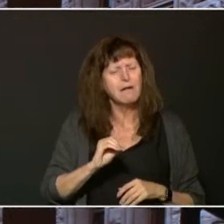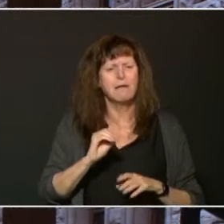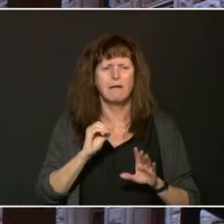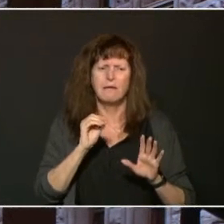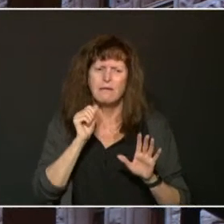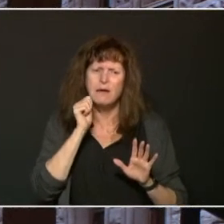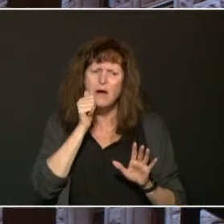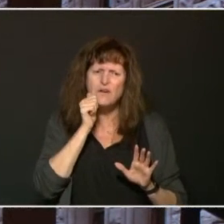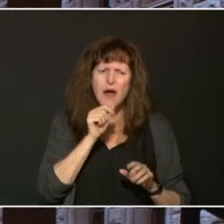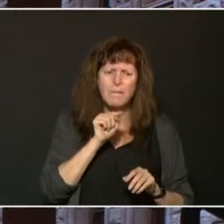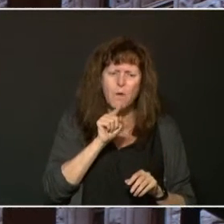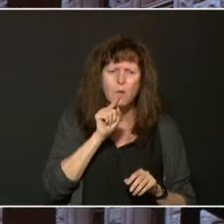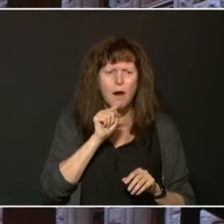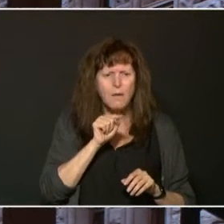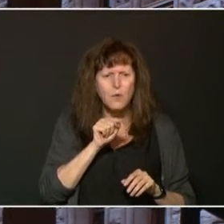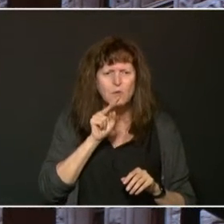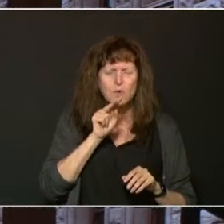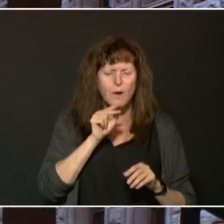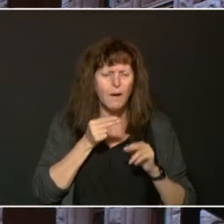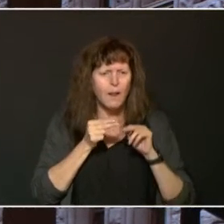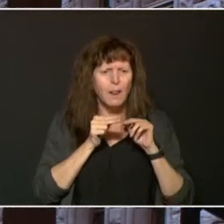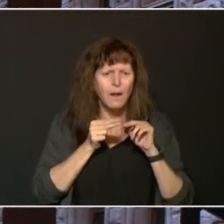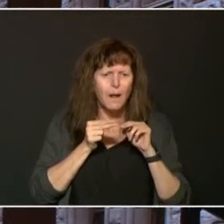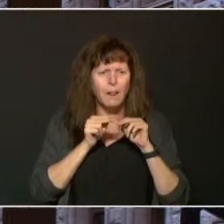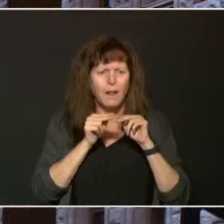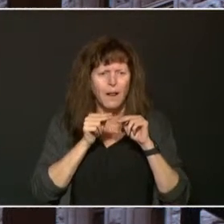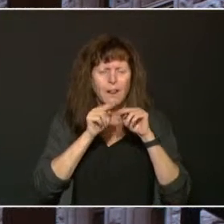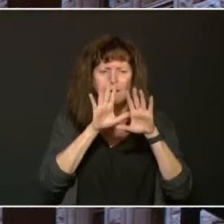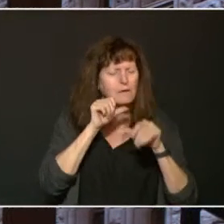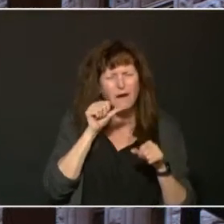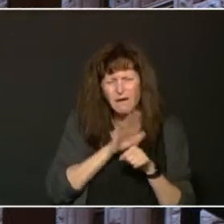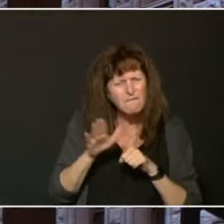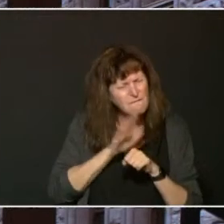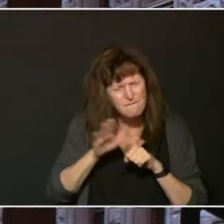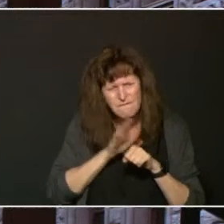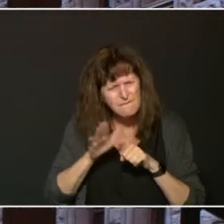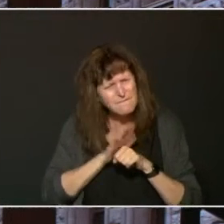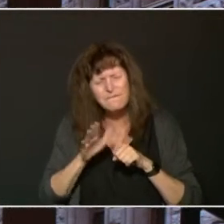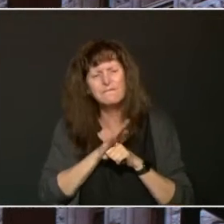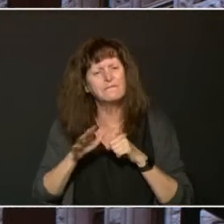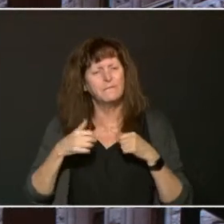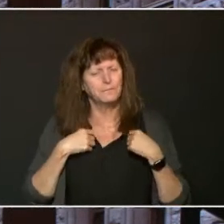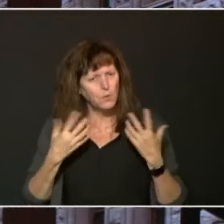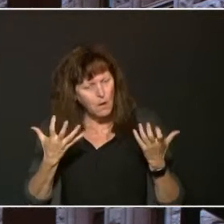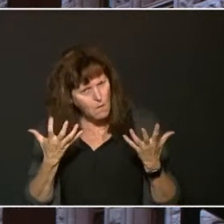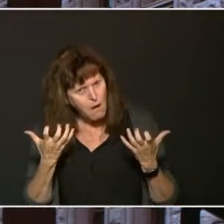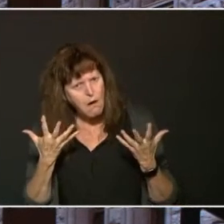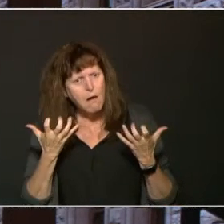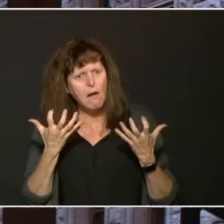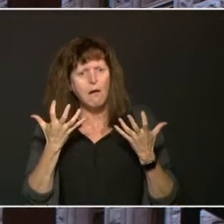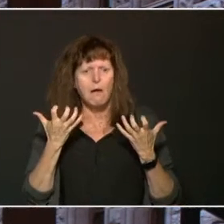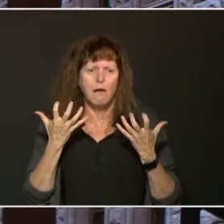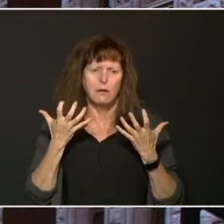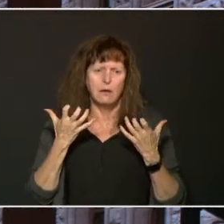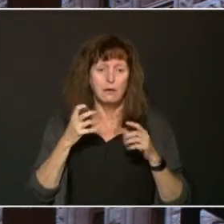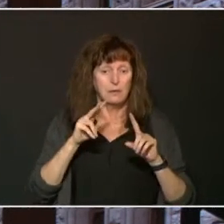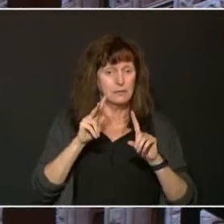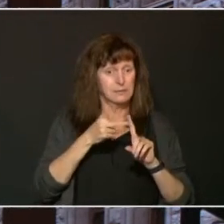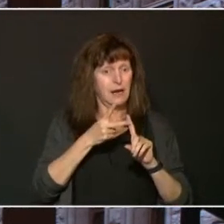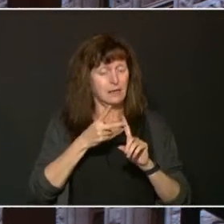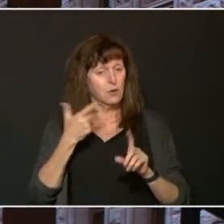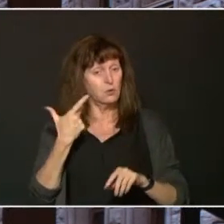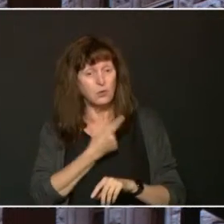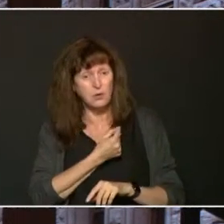We're at 54.6 that have had their second dose. We'd like to get at least 20 percentage points higher. So it's a challenge, really, to